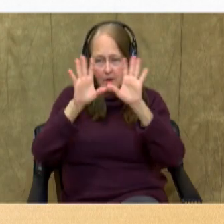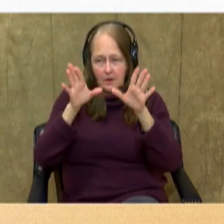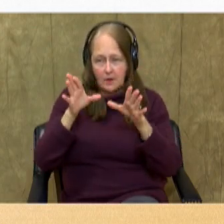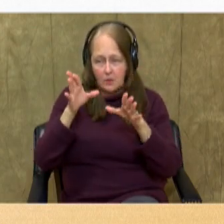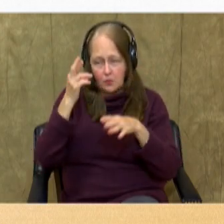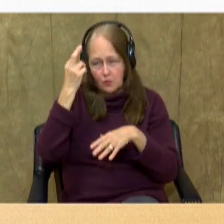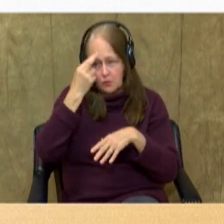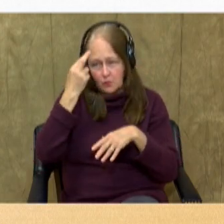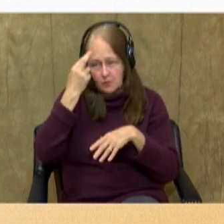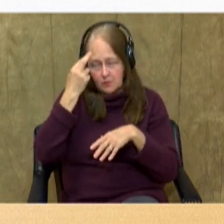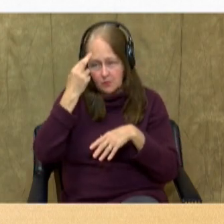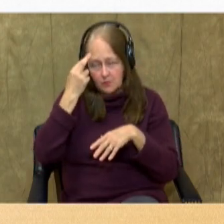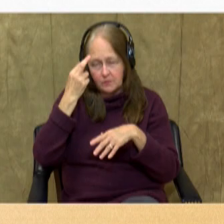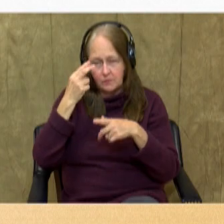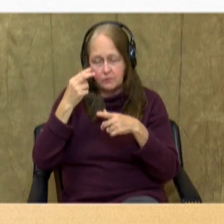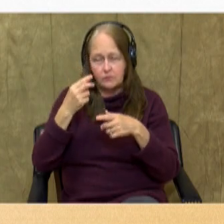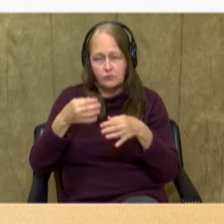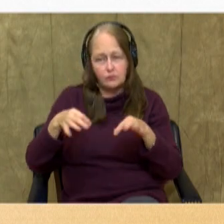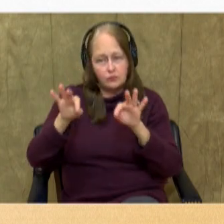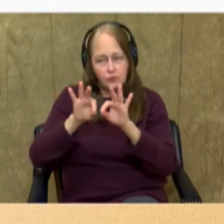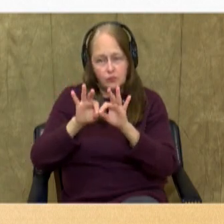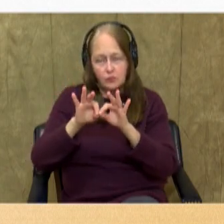reasons and relevant evidence.